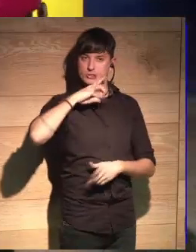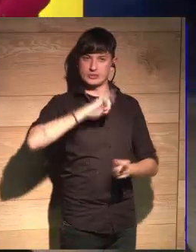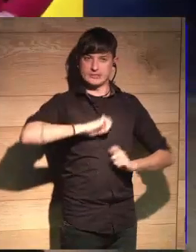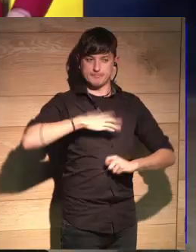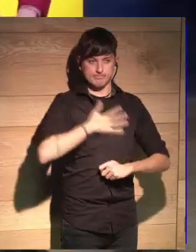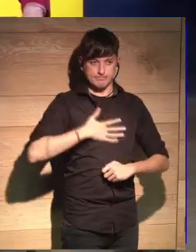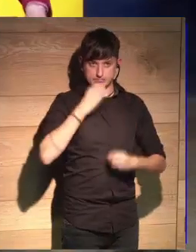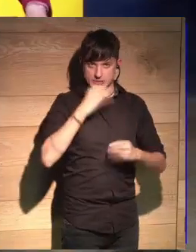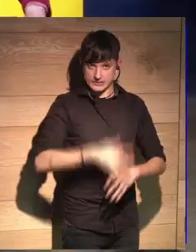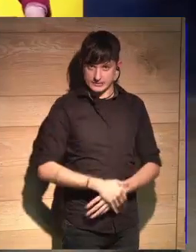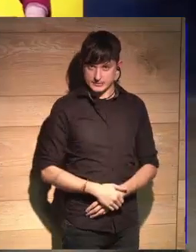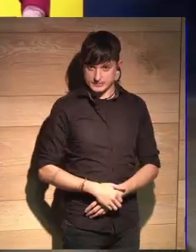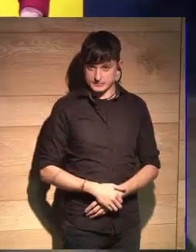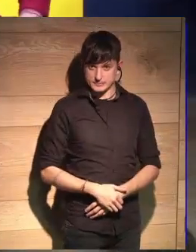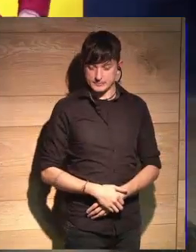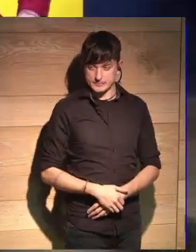Thank you.